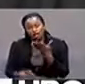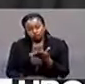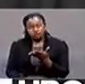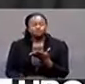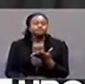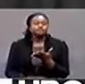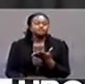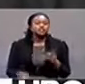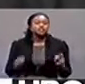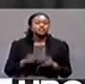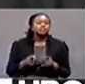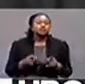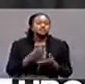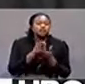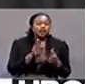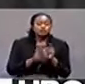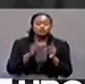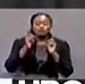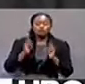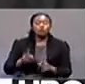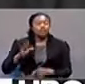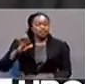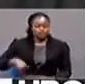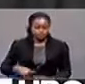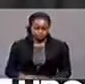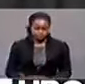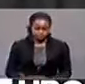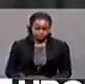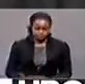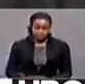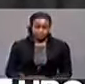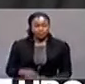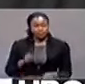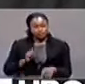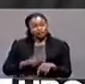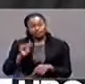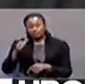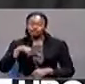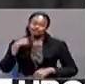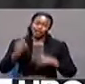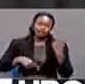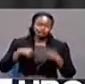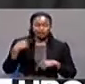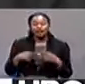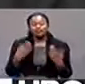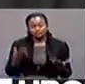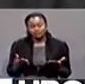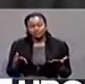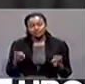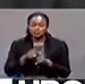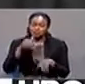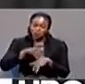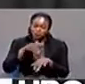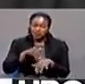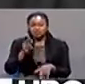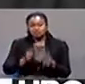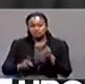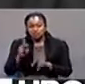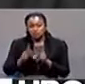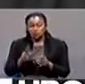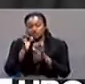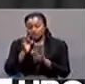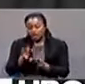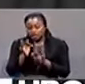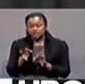group of people arrived late. And in his sense of humor, he made fun about the people of Nakaseke that